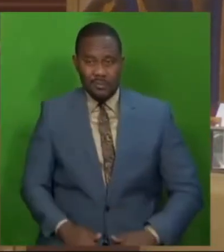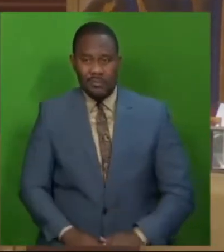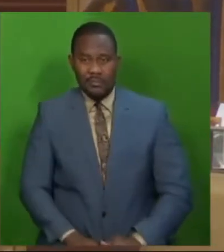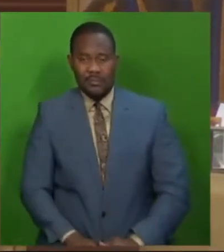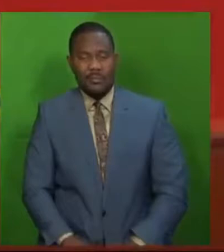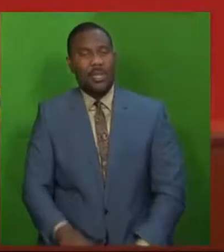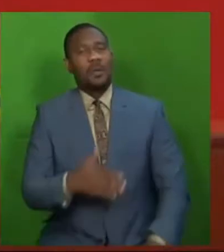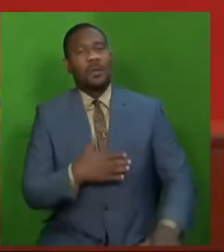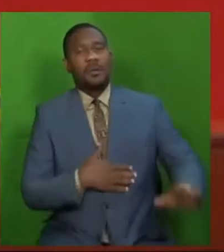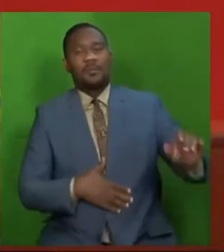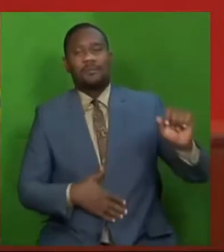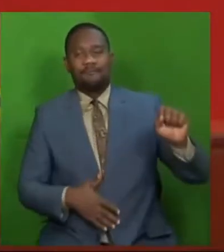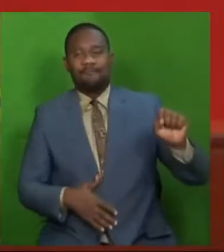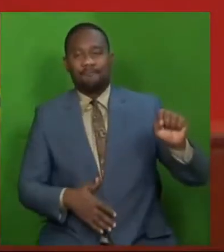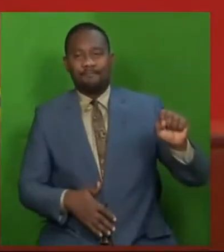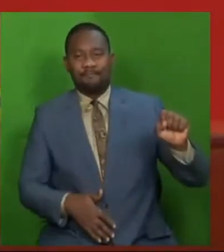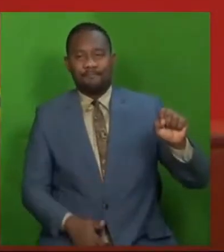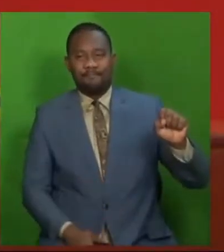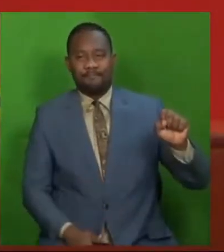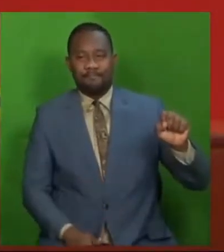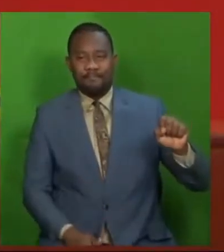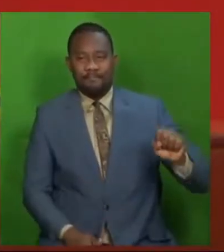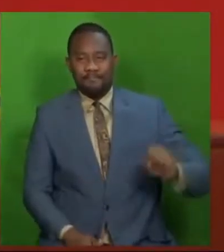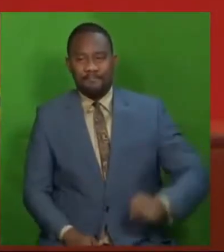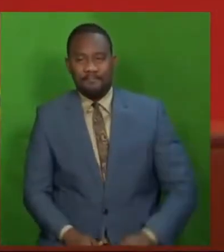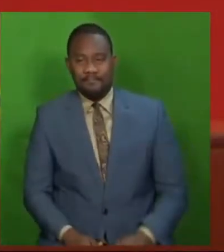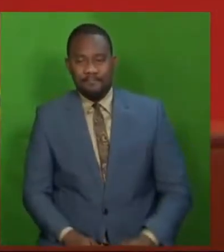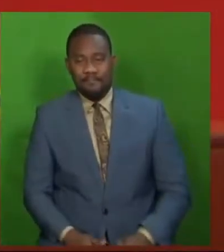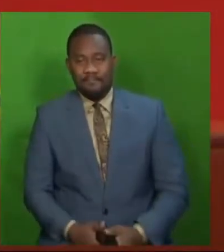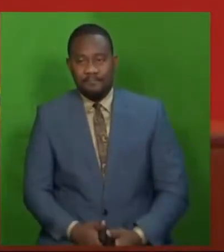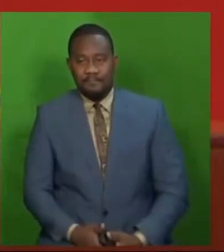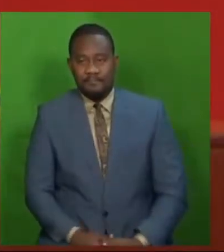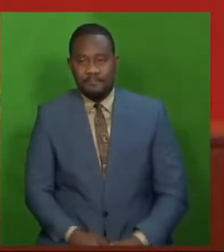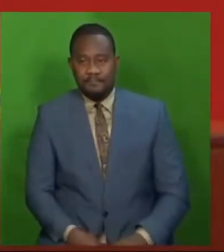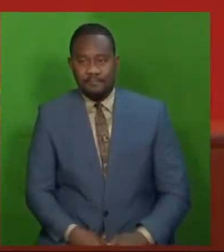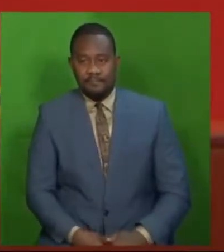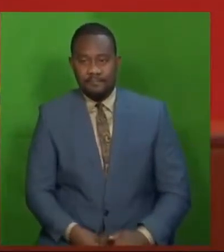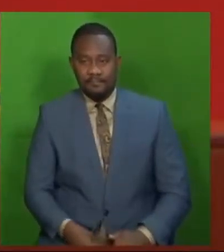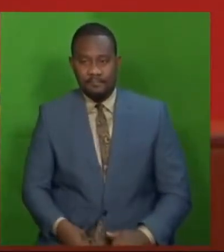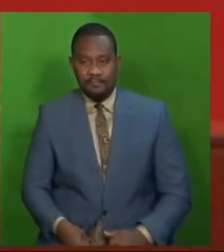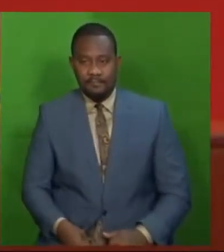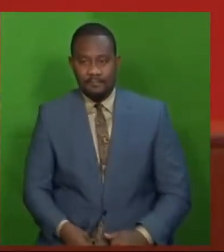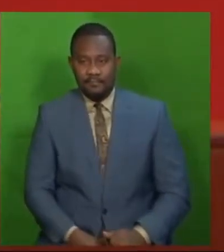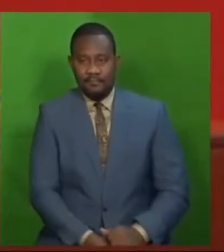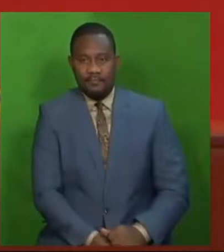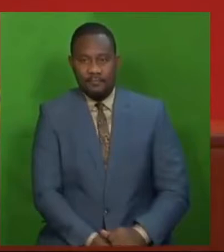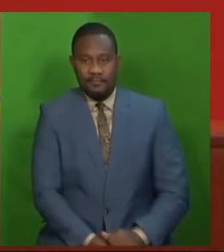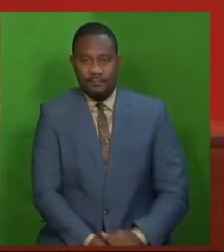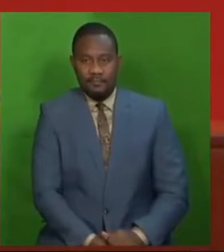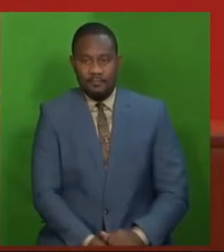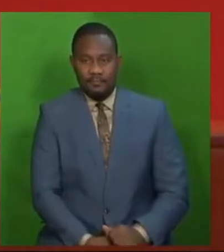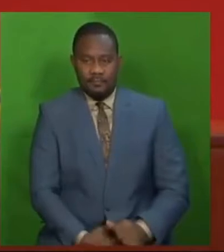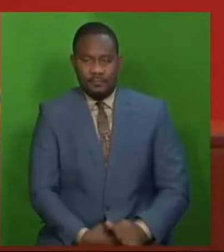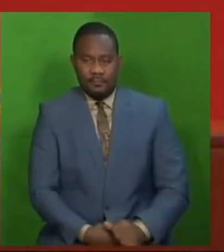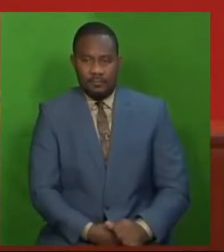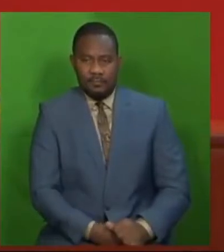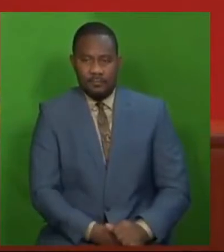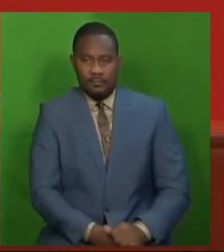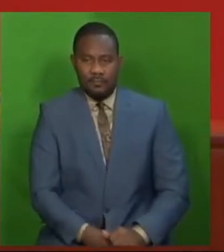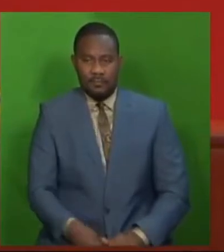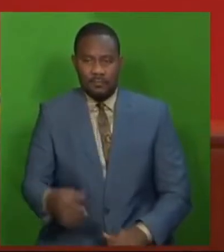your breath. I see the former Deputy Minister of